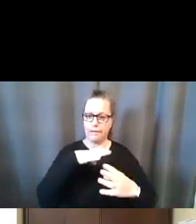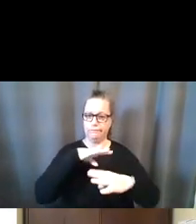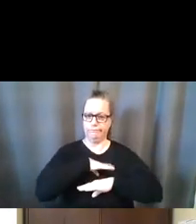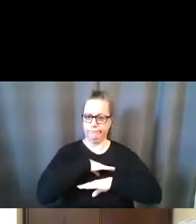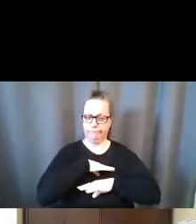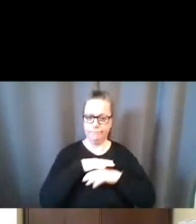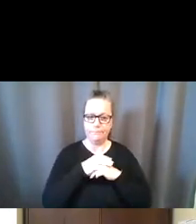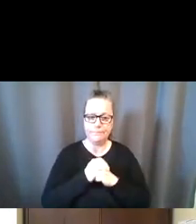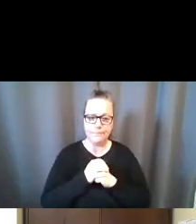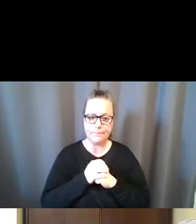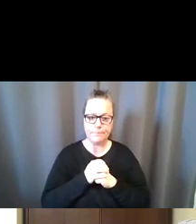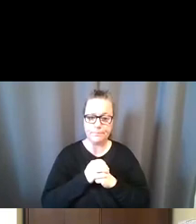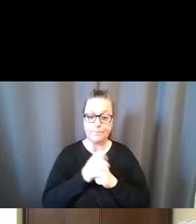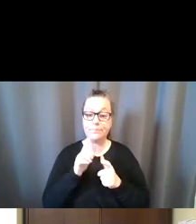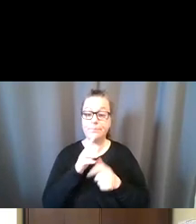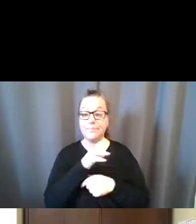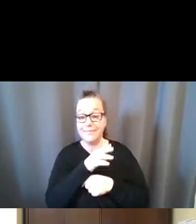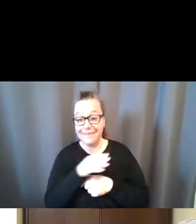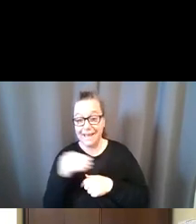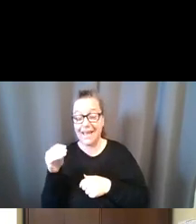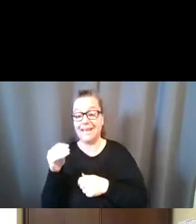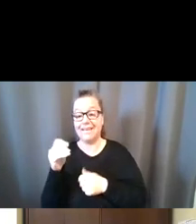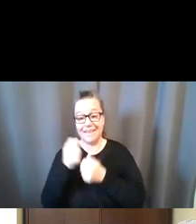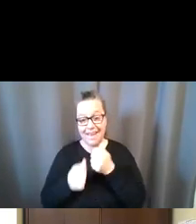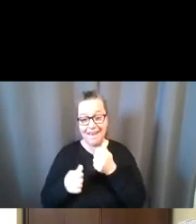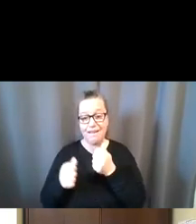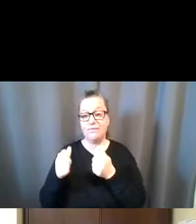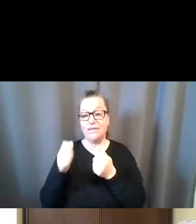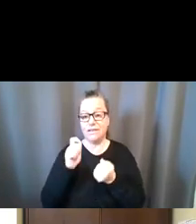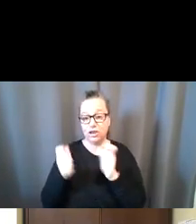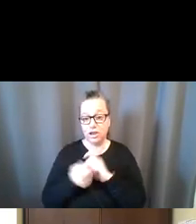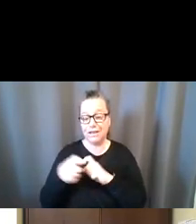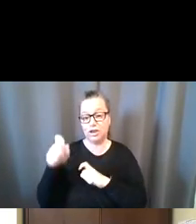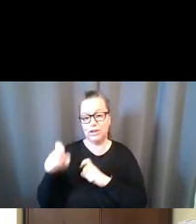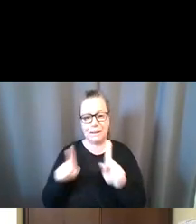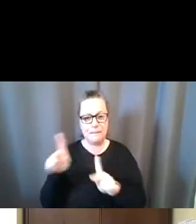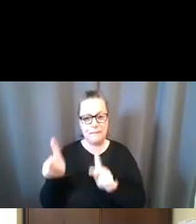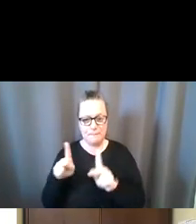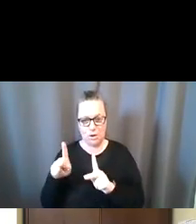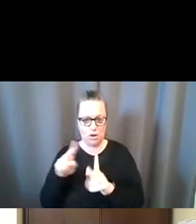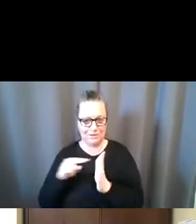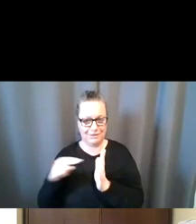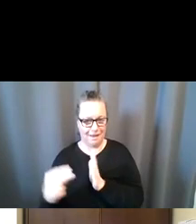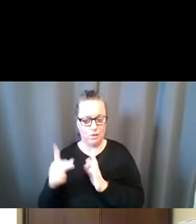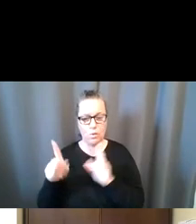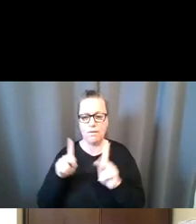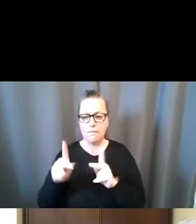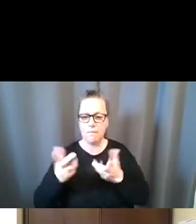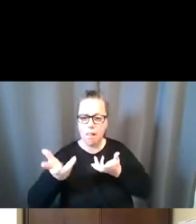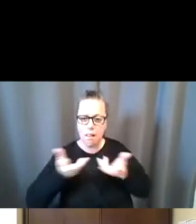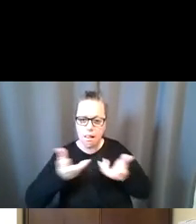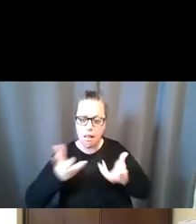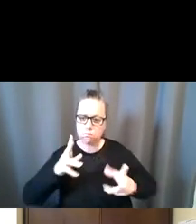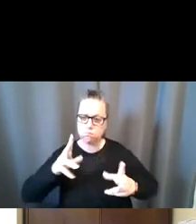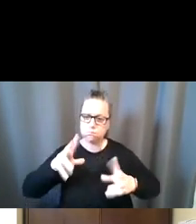us. And every single change needs a people side where the people are engaged, adopt,